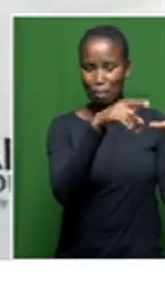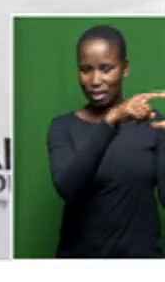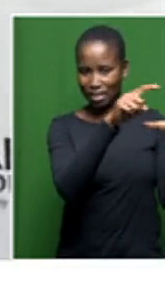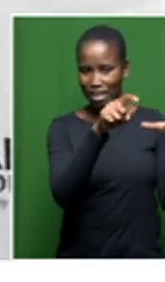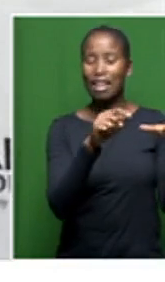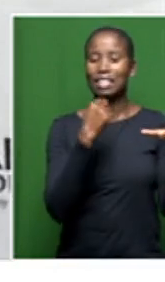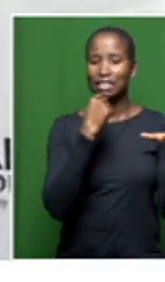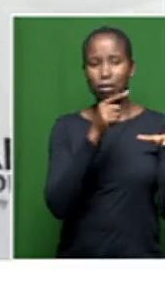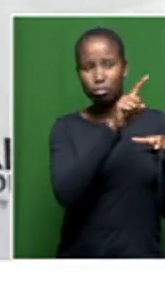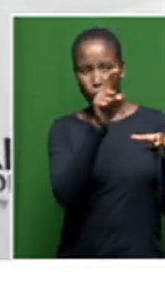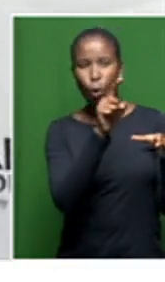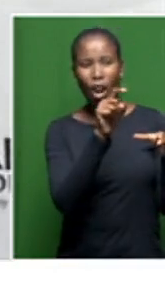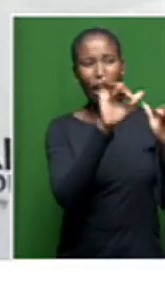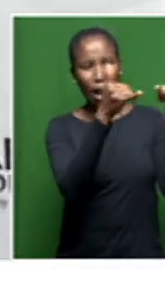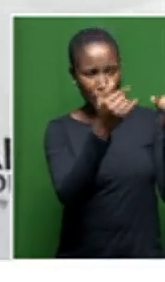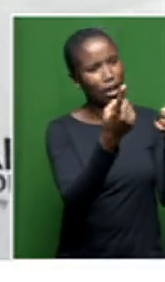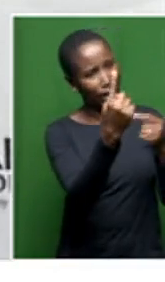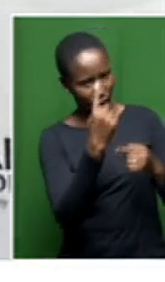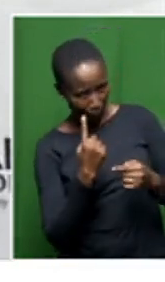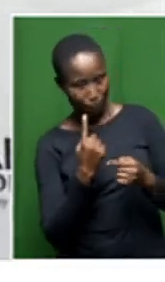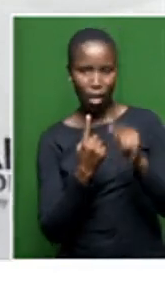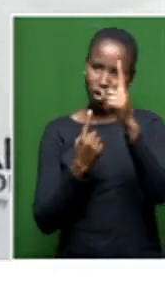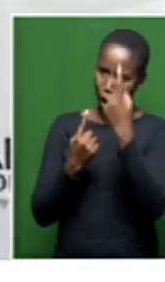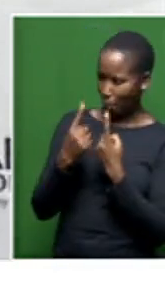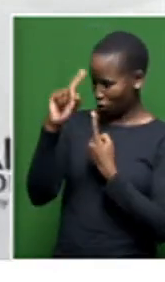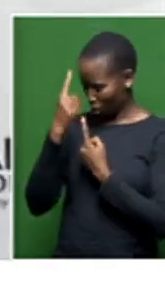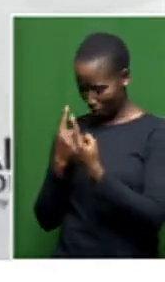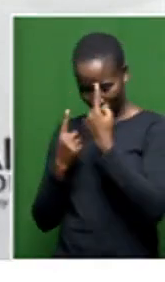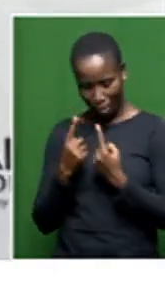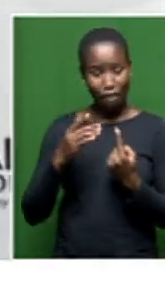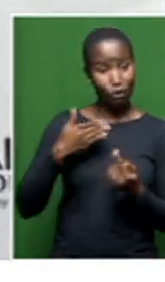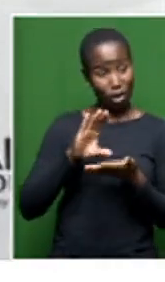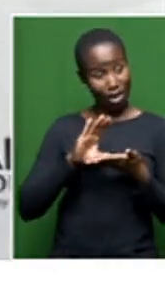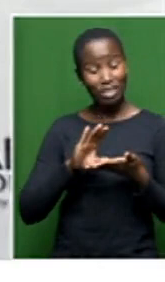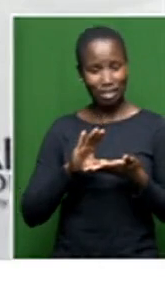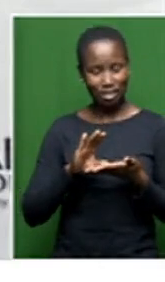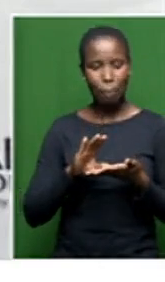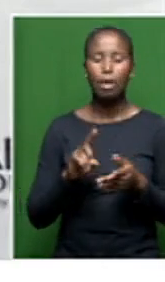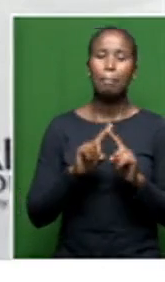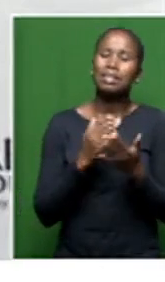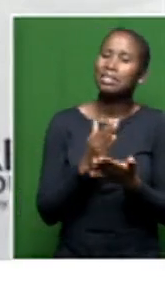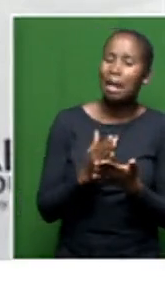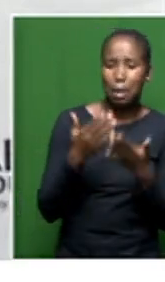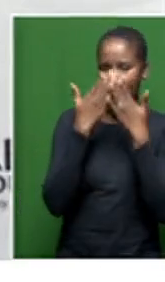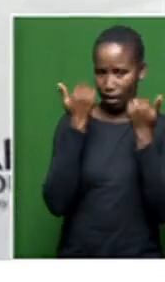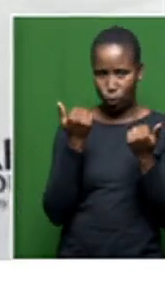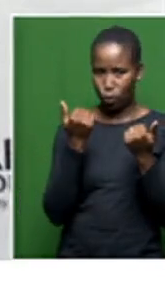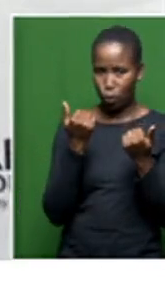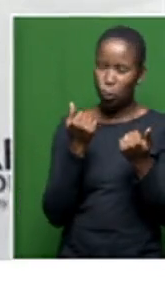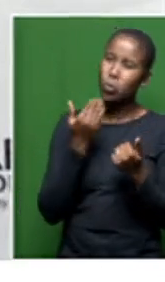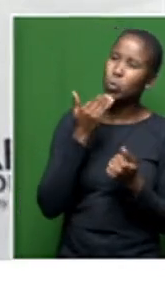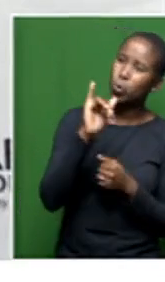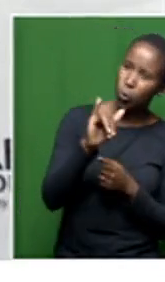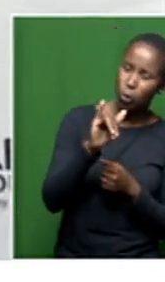come and say, we're contemplating this, but we're facing a certain kind of challenge. Others, of course, we wouldn't know about, particularly if there are no